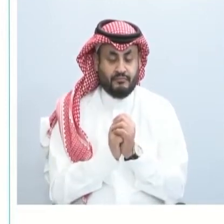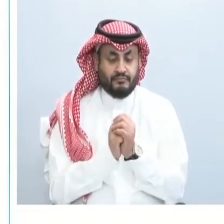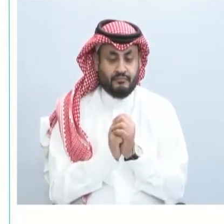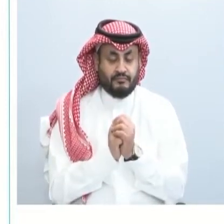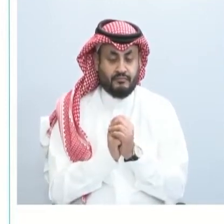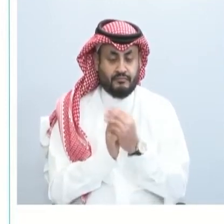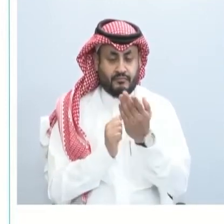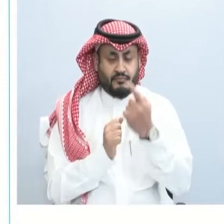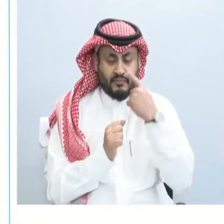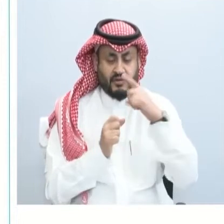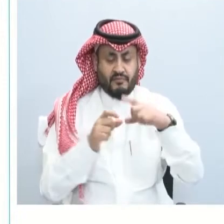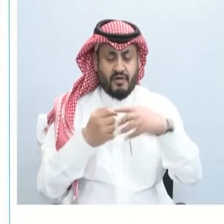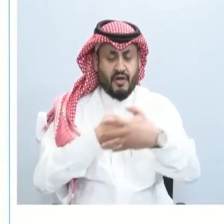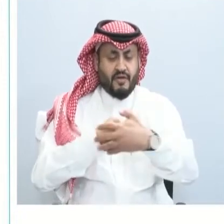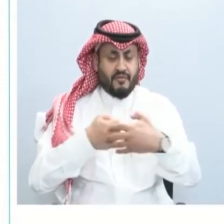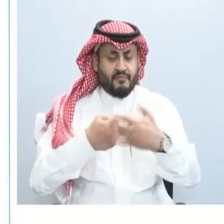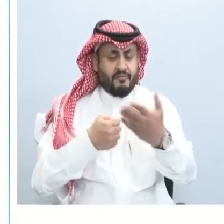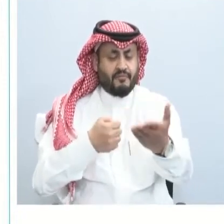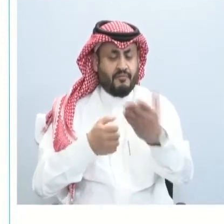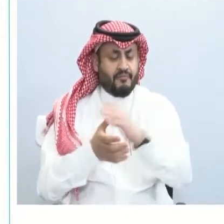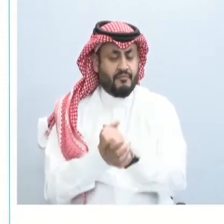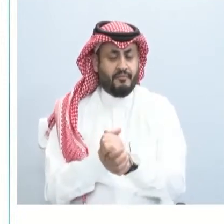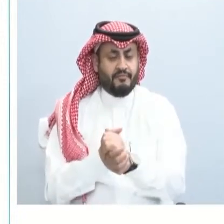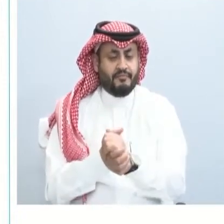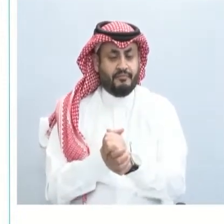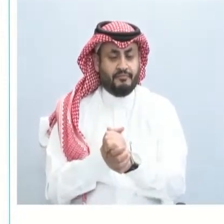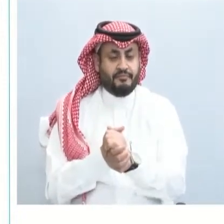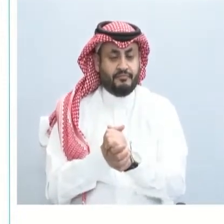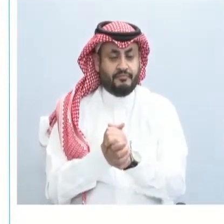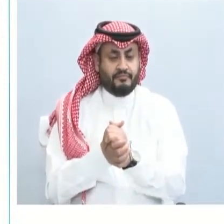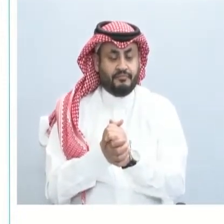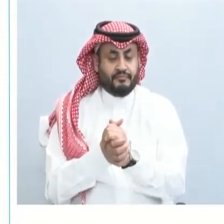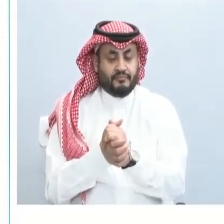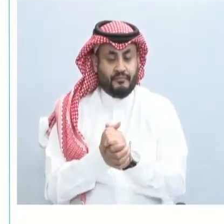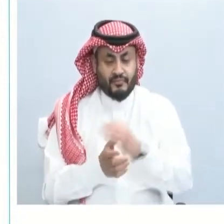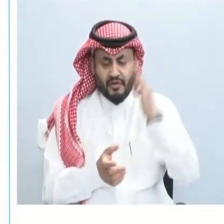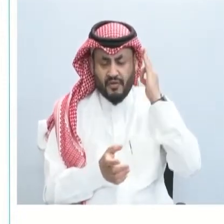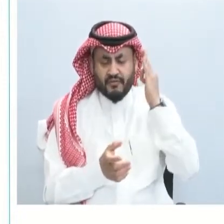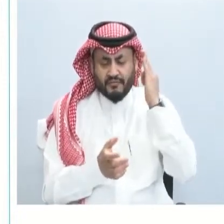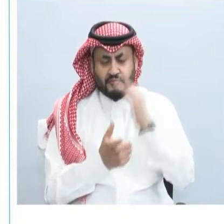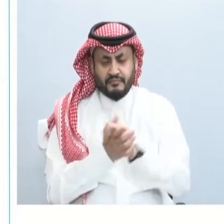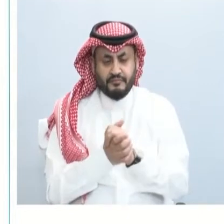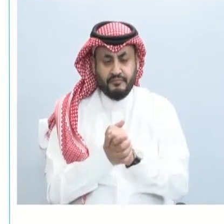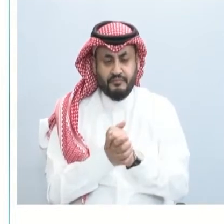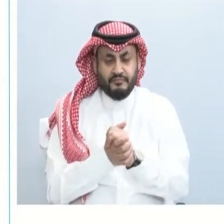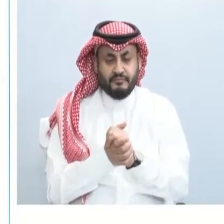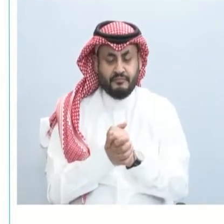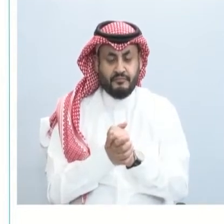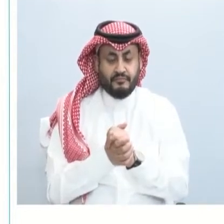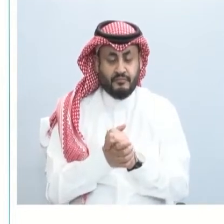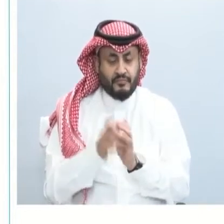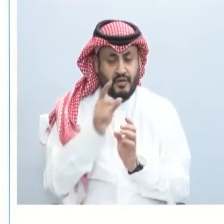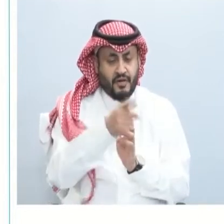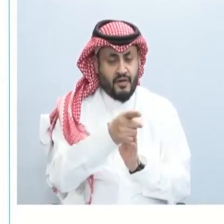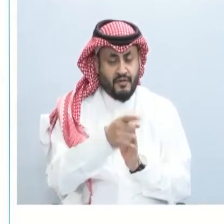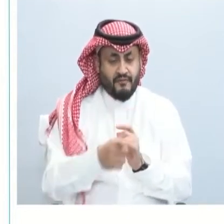Now, on page 64, what we're going to do here is that we're going to listen, and we're going to point,